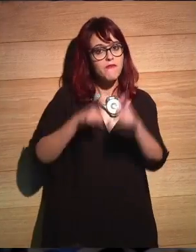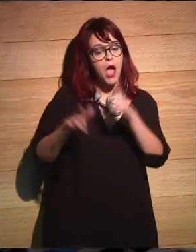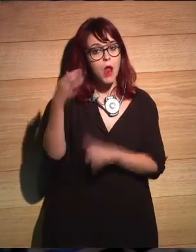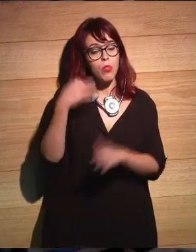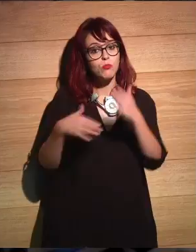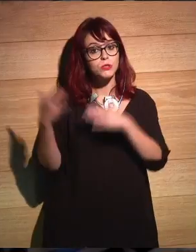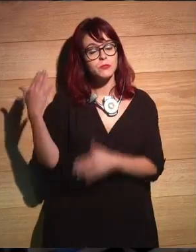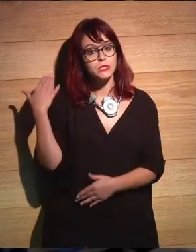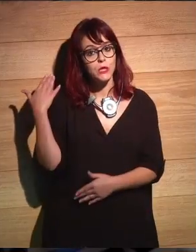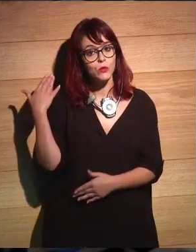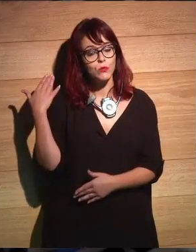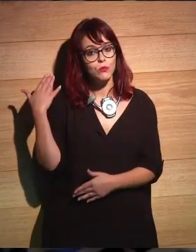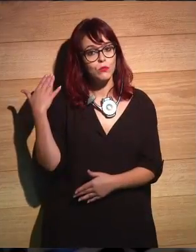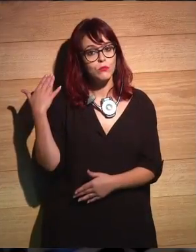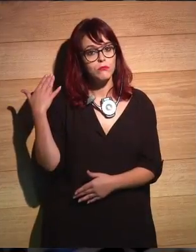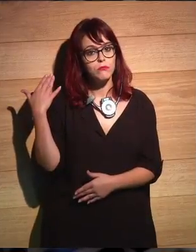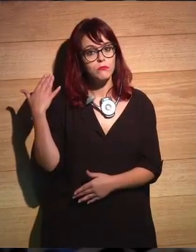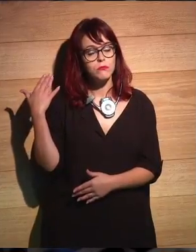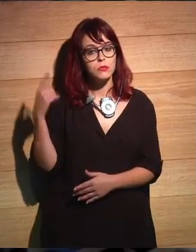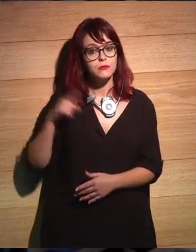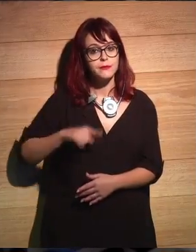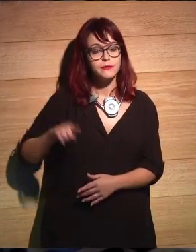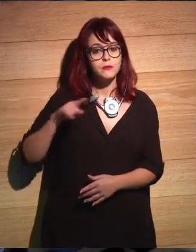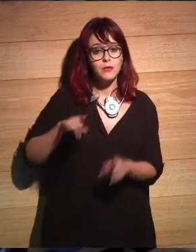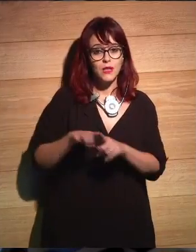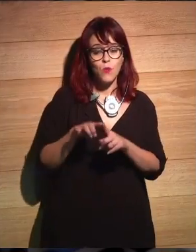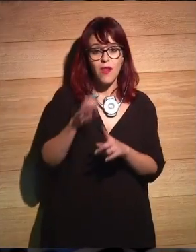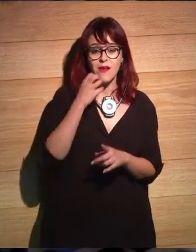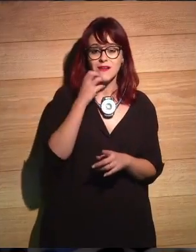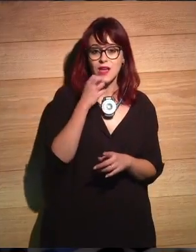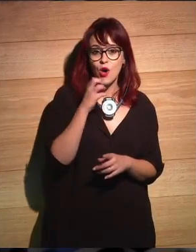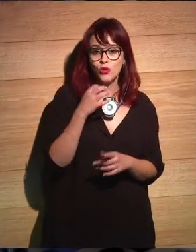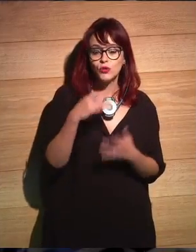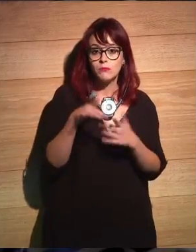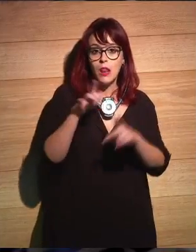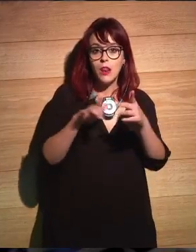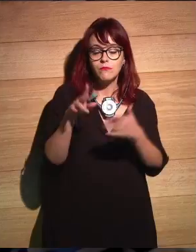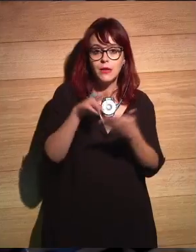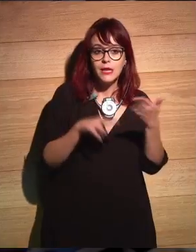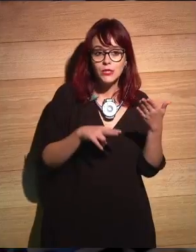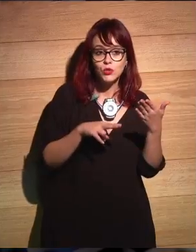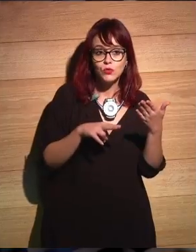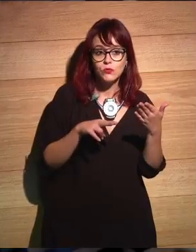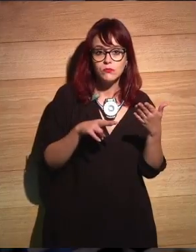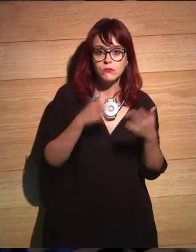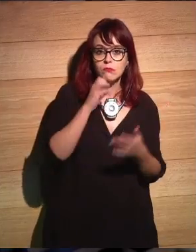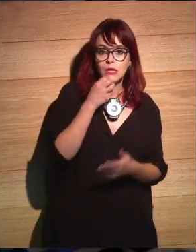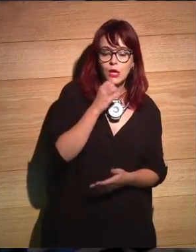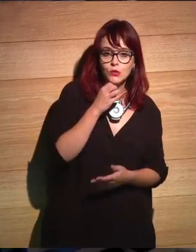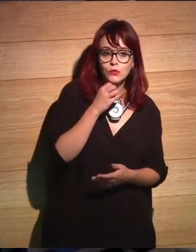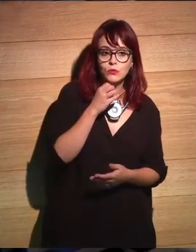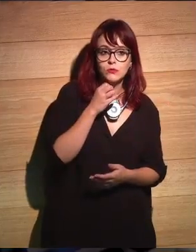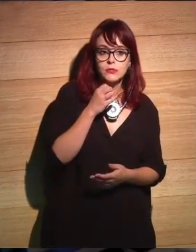can travel into the past. We can try to feel how the